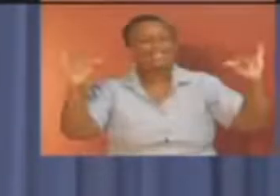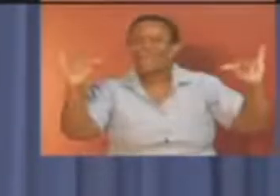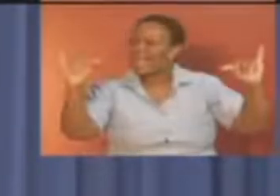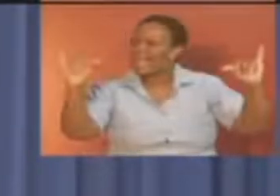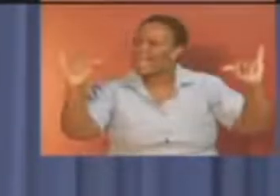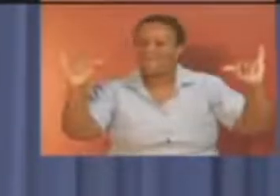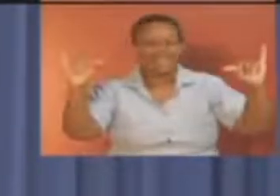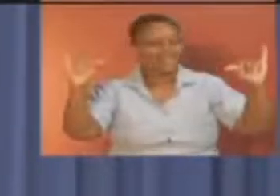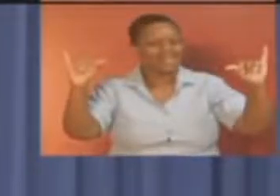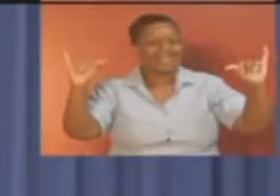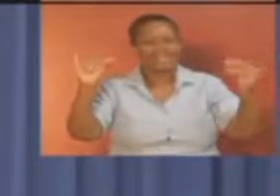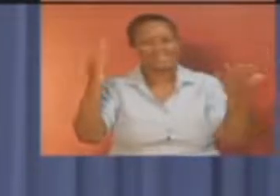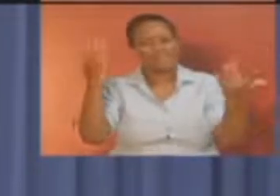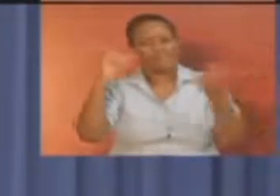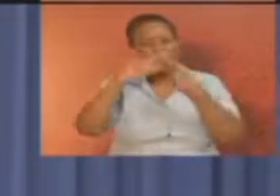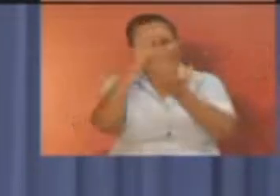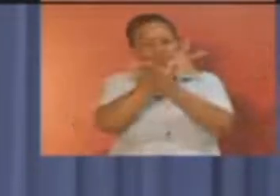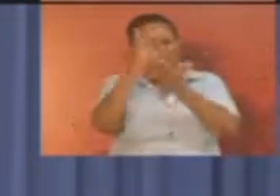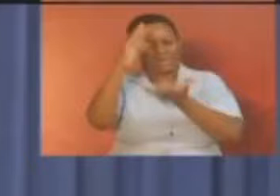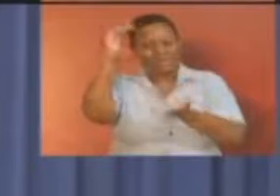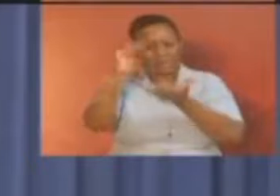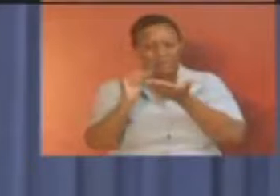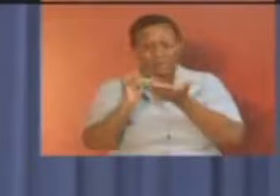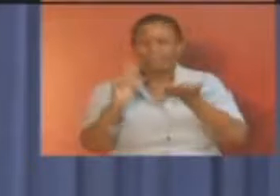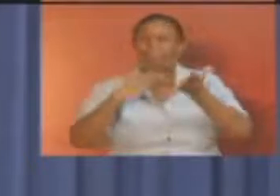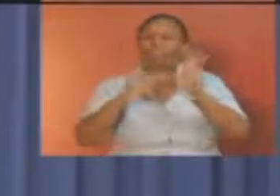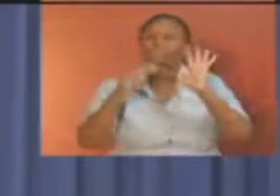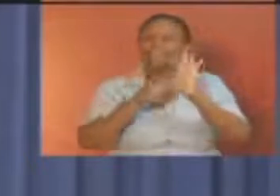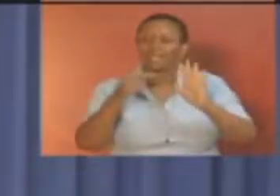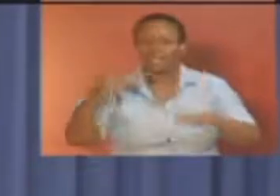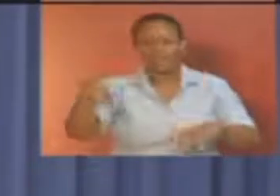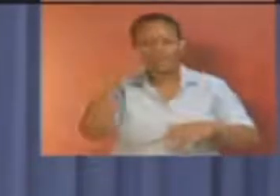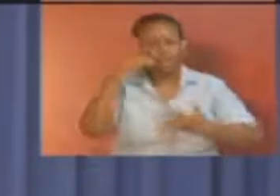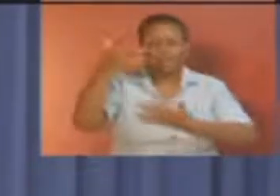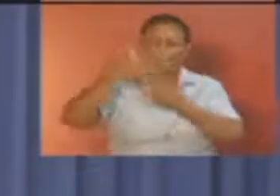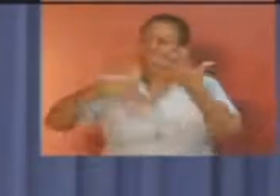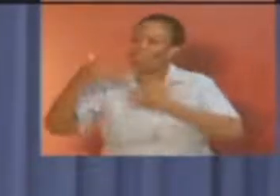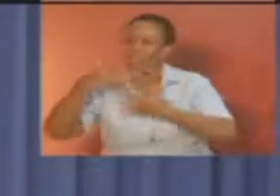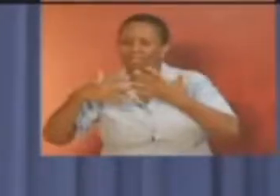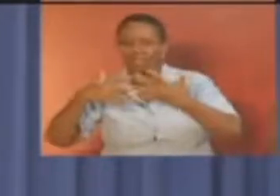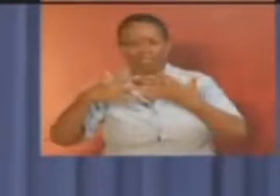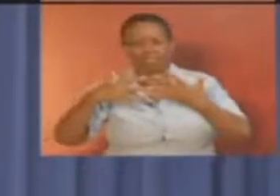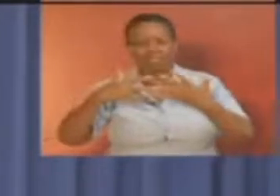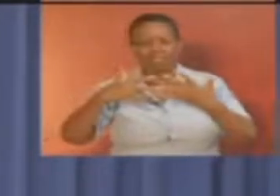the beginning of this pandemic, at the prayer morning we had here.